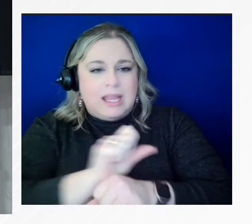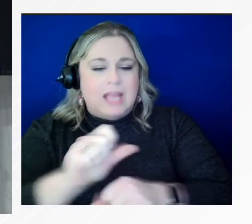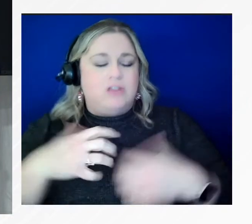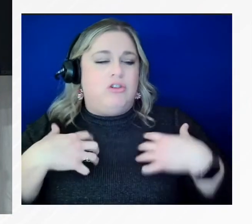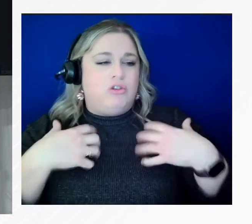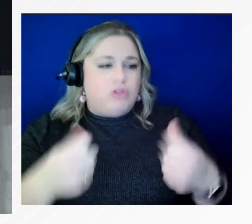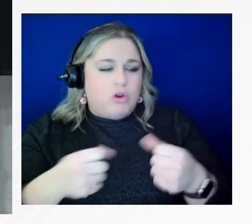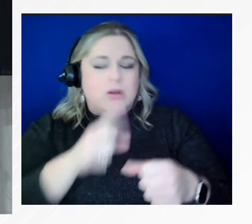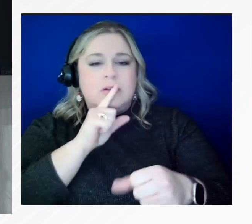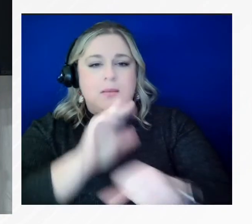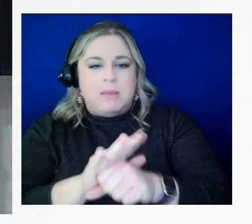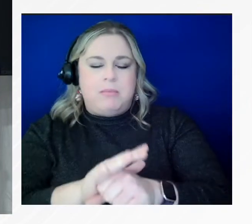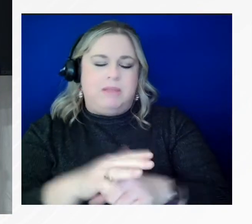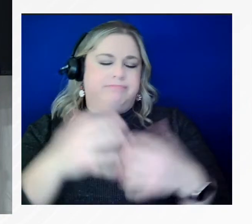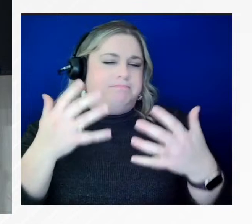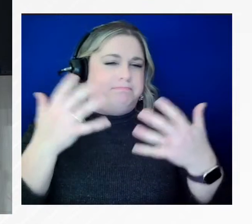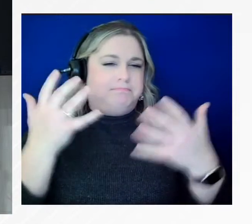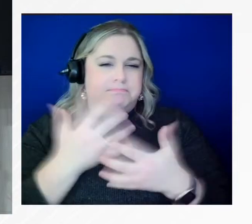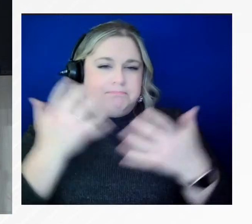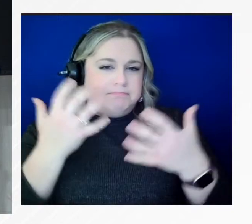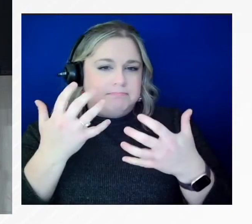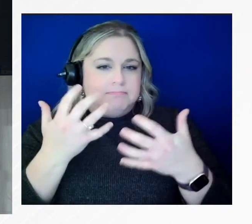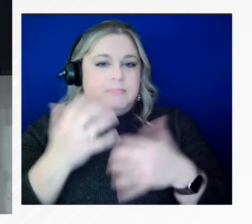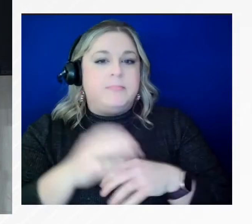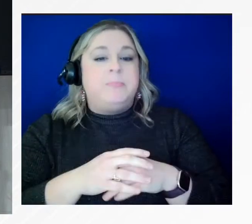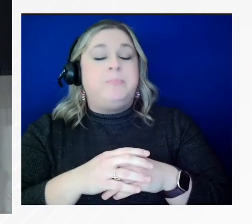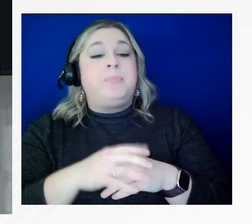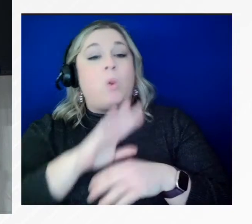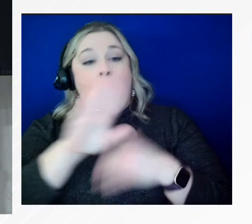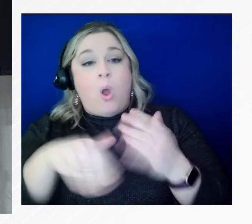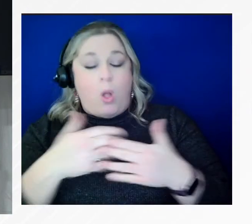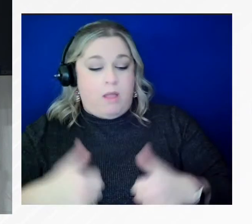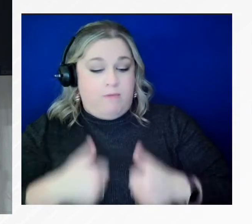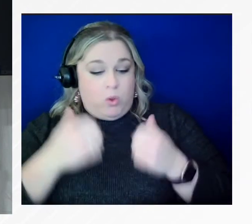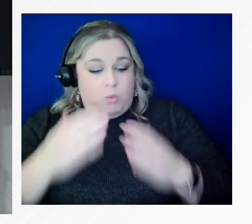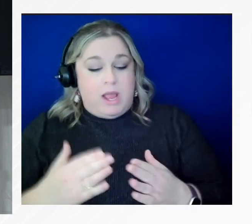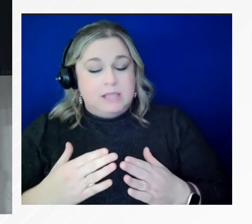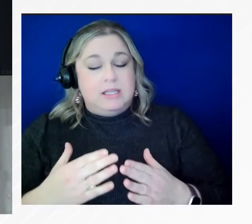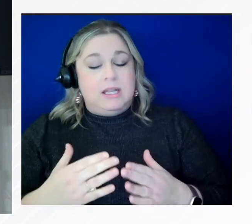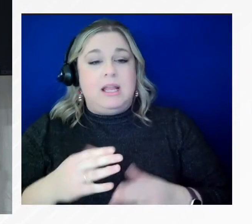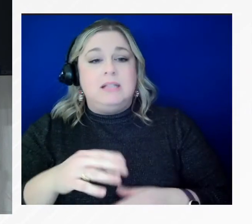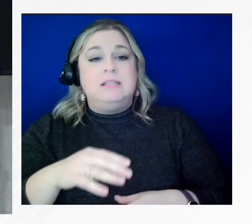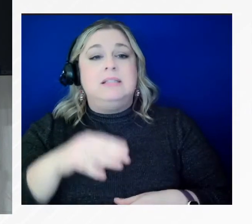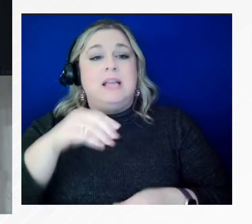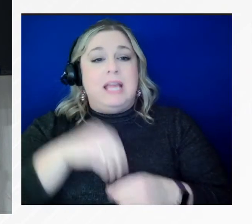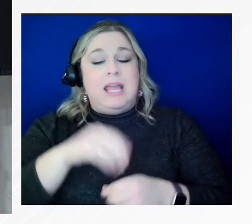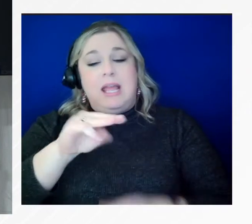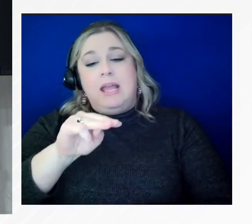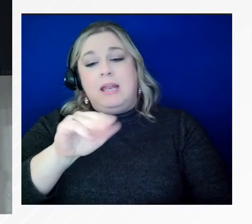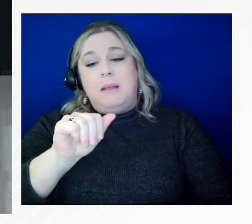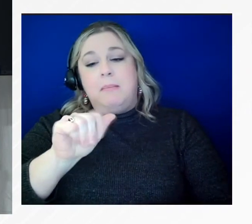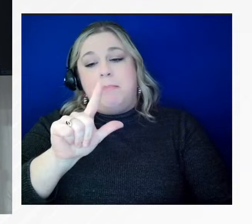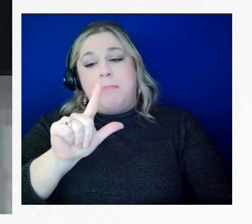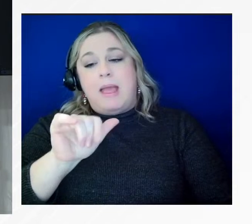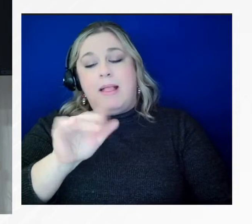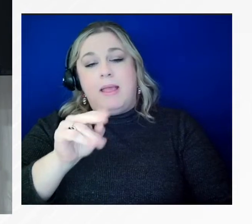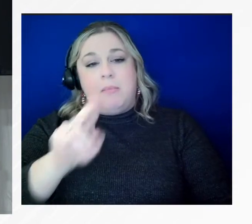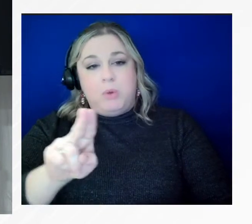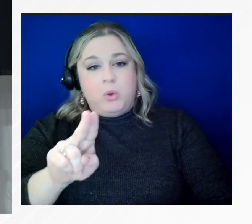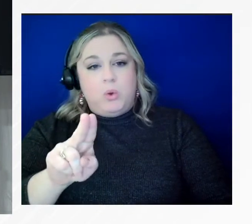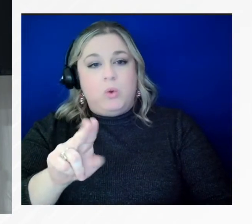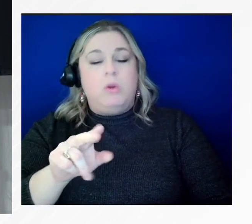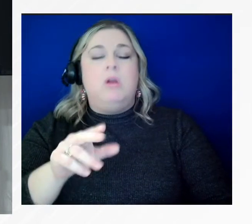extraordinary. To the residents of Malibu, your resilience inspires us all. Together, we will rebuild a